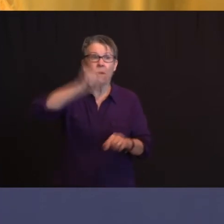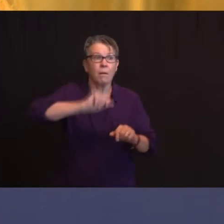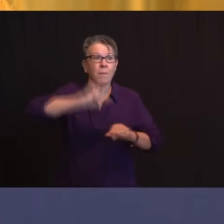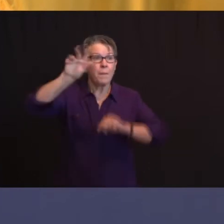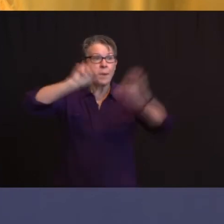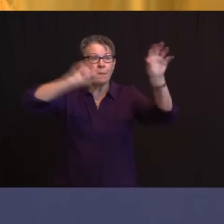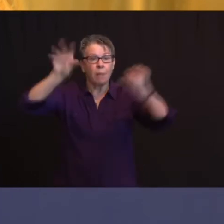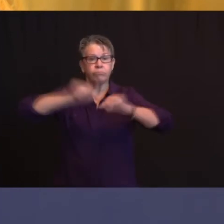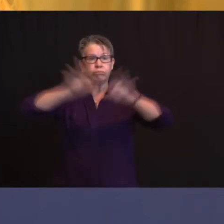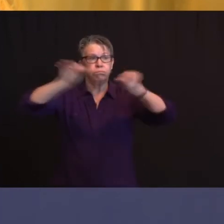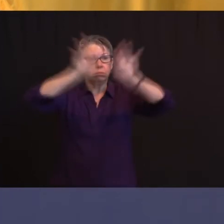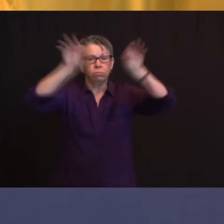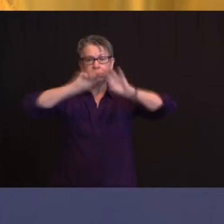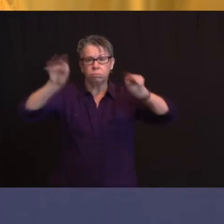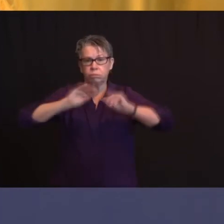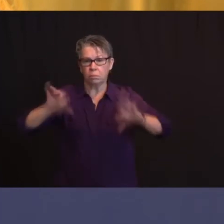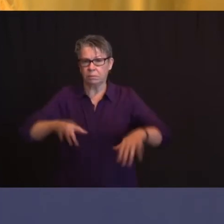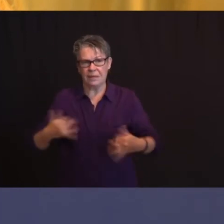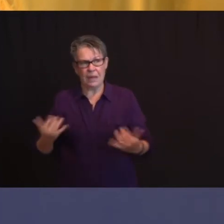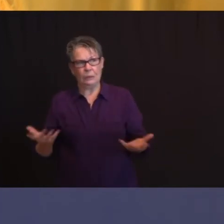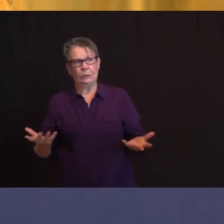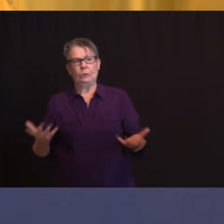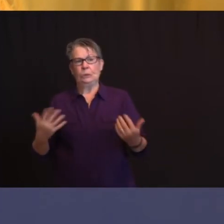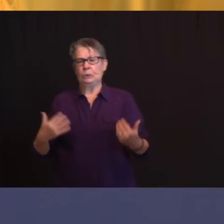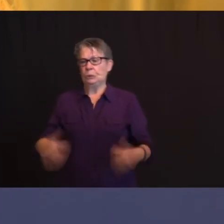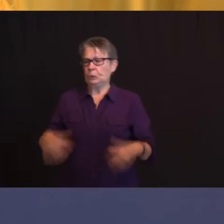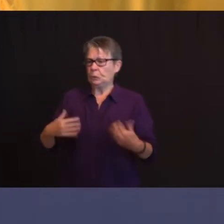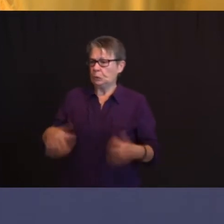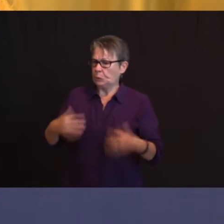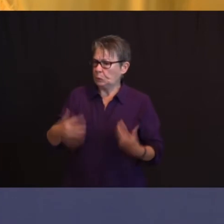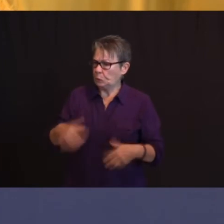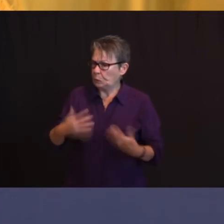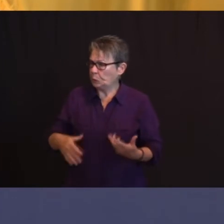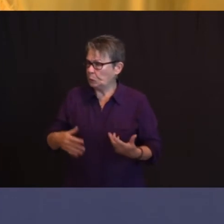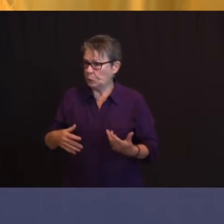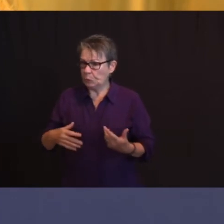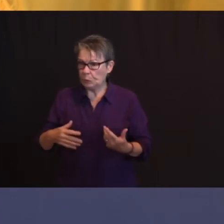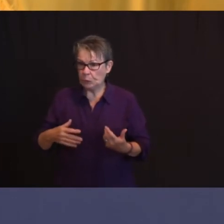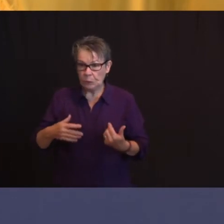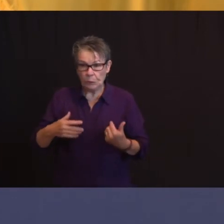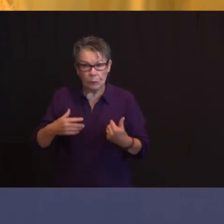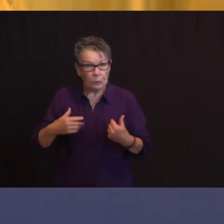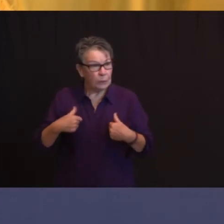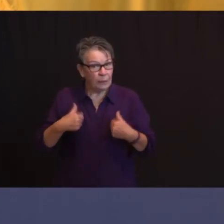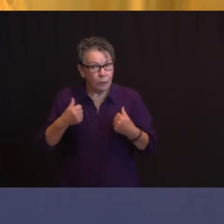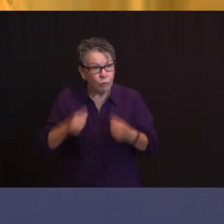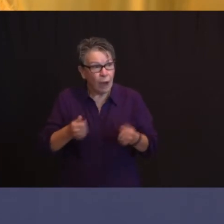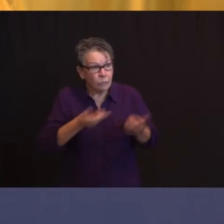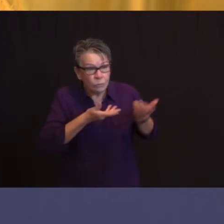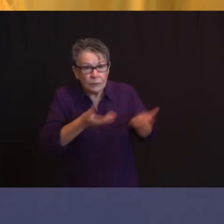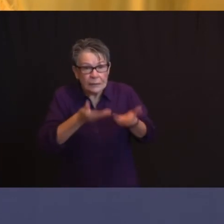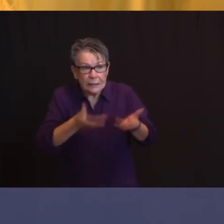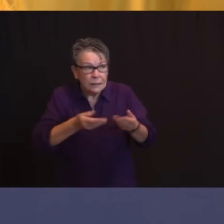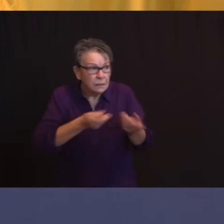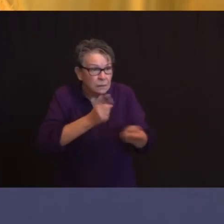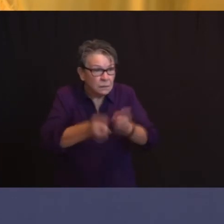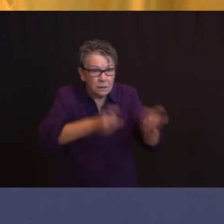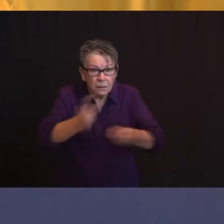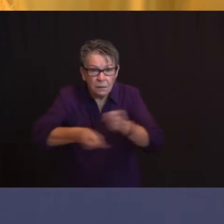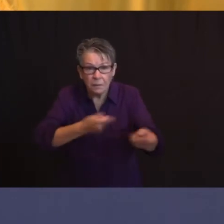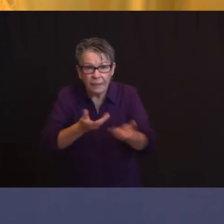resources and the supply lines and the supply chains. And folks are waiting. When you see the folks out in line waiting to go in and get